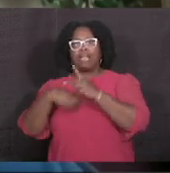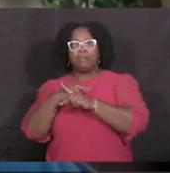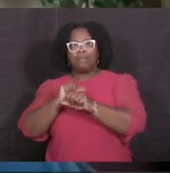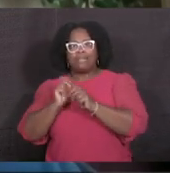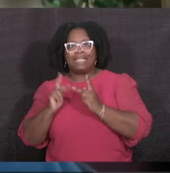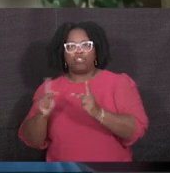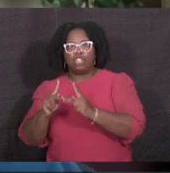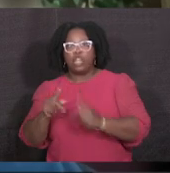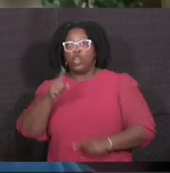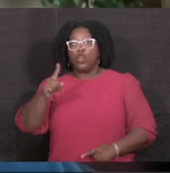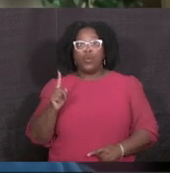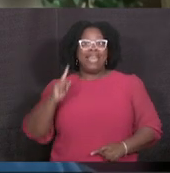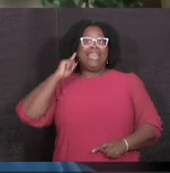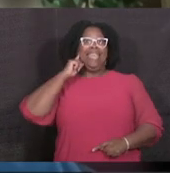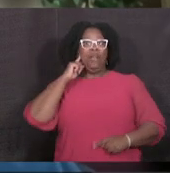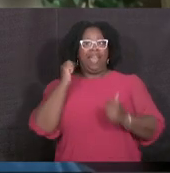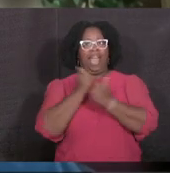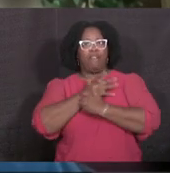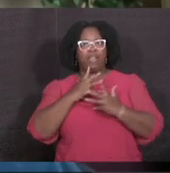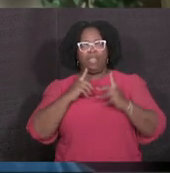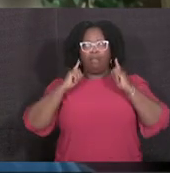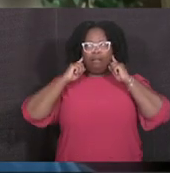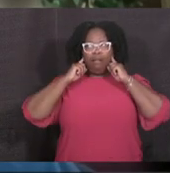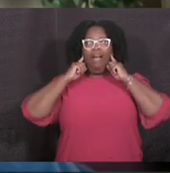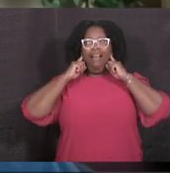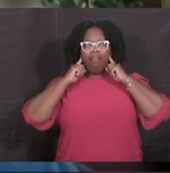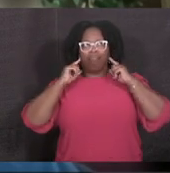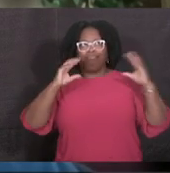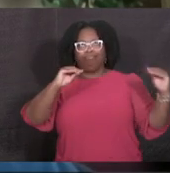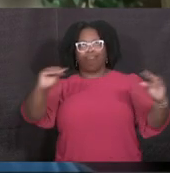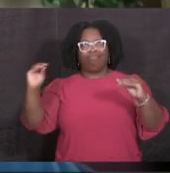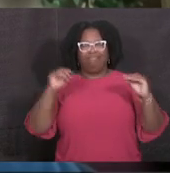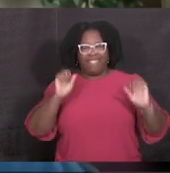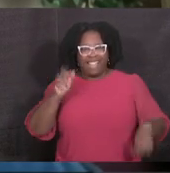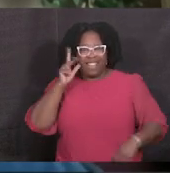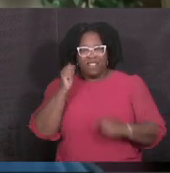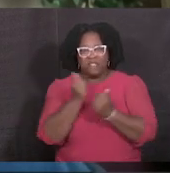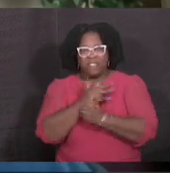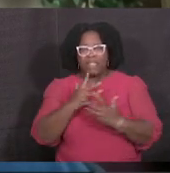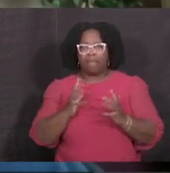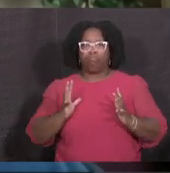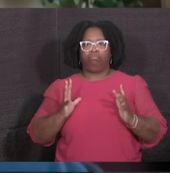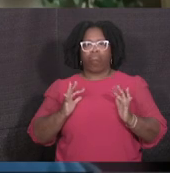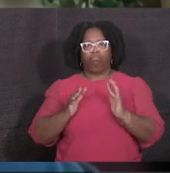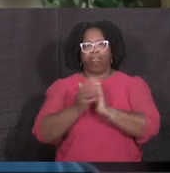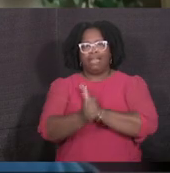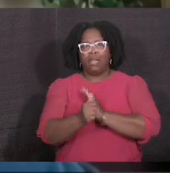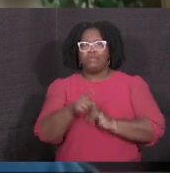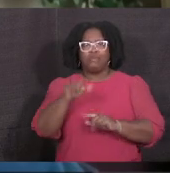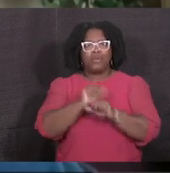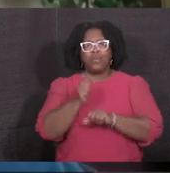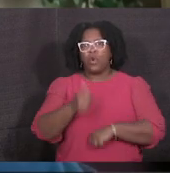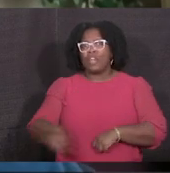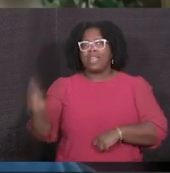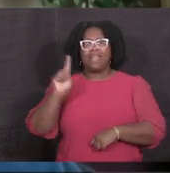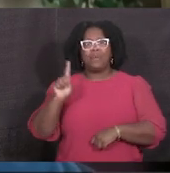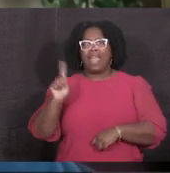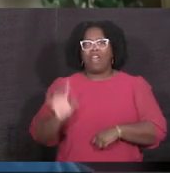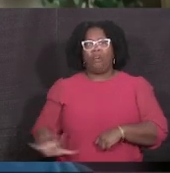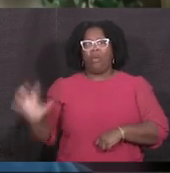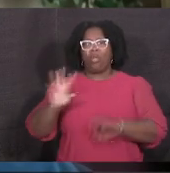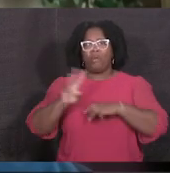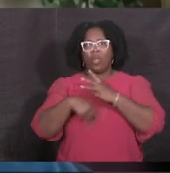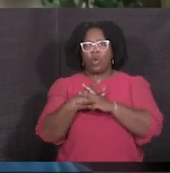talking. and it's one of those great skills that if you have it, you can work anywhere in the world. Same thing with editing. Same thing